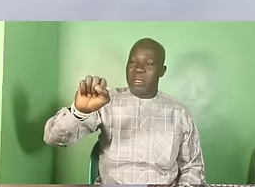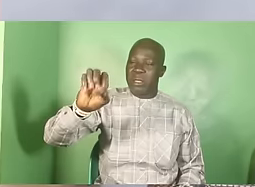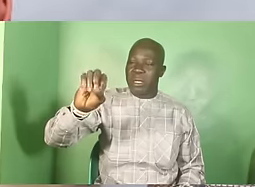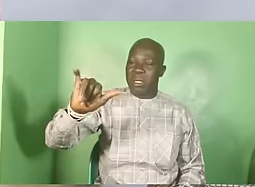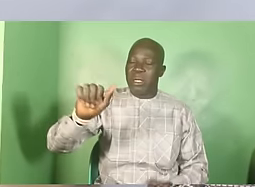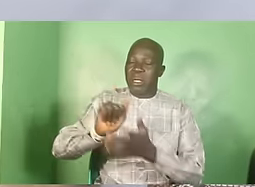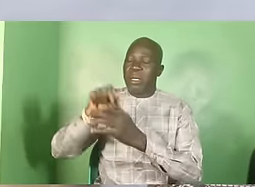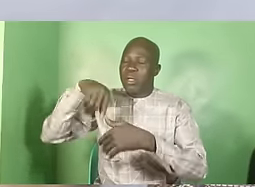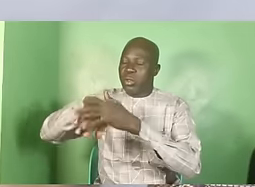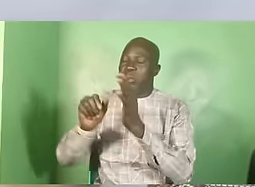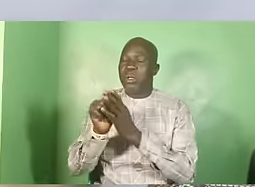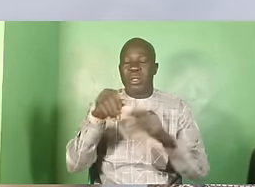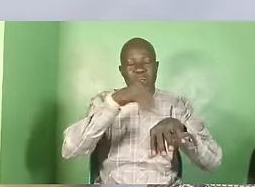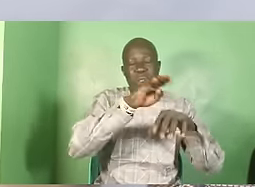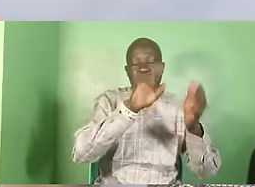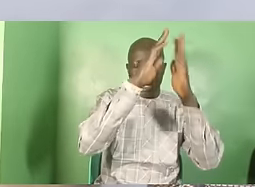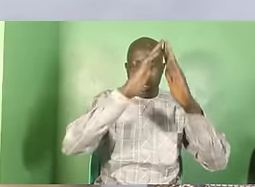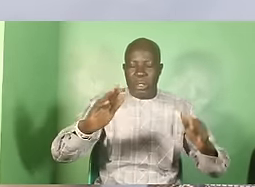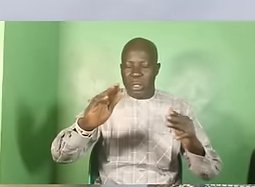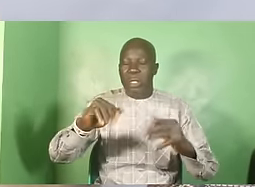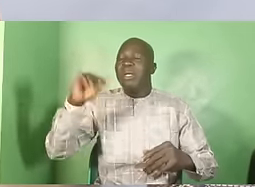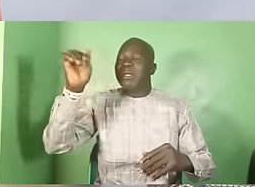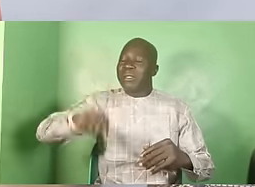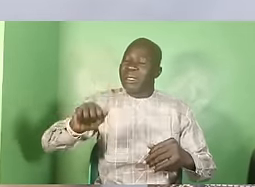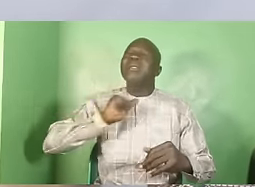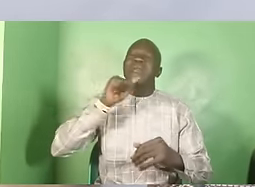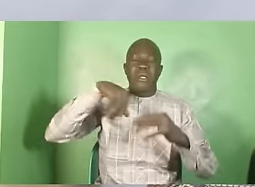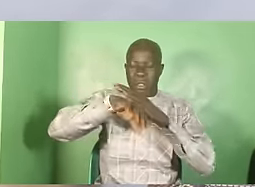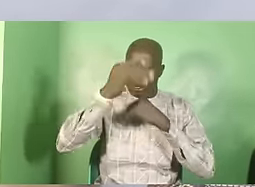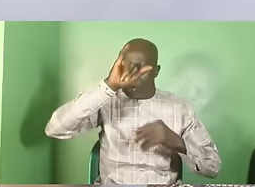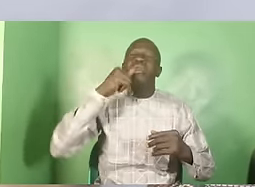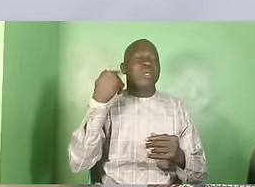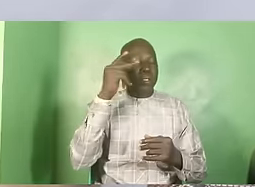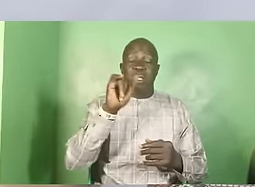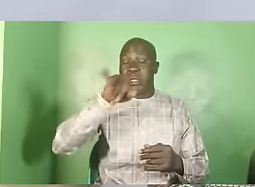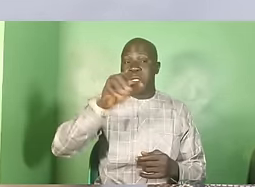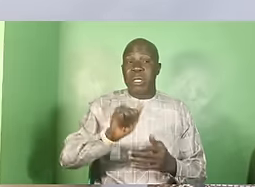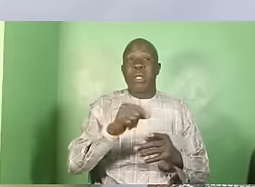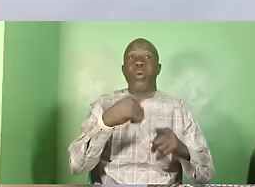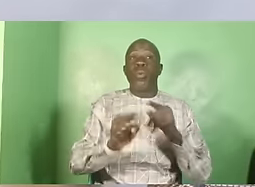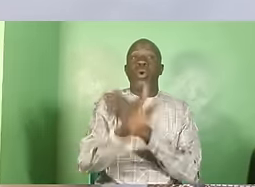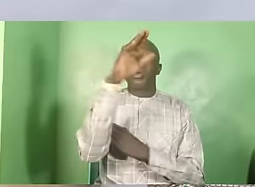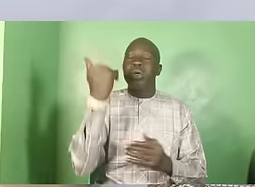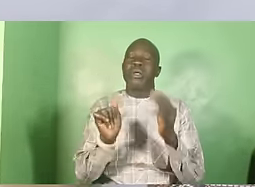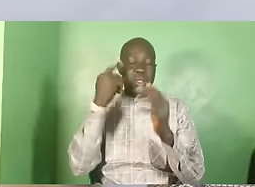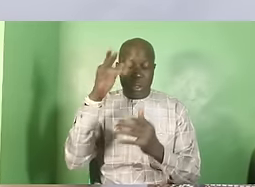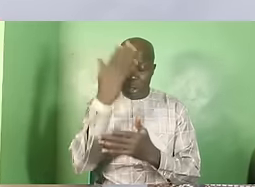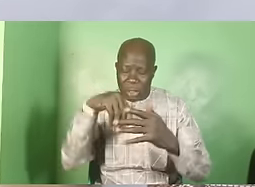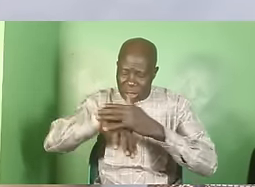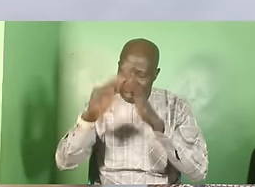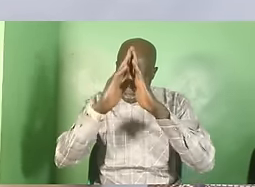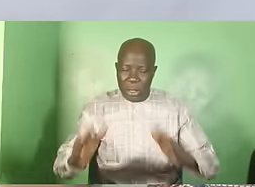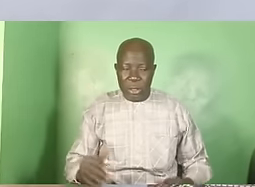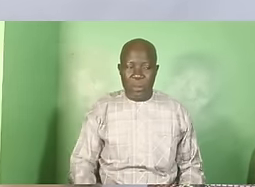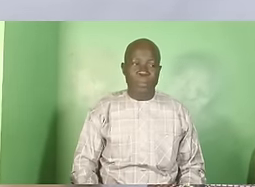I will send him to Joseph's house. Ben, and did not see Jesse. So one worry can be. Let us